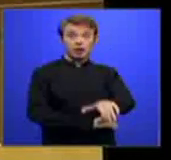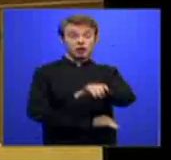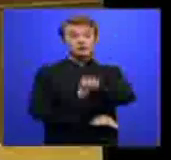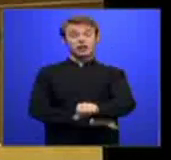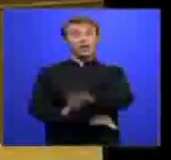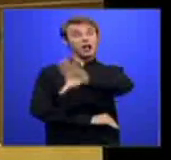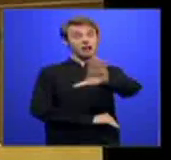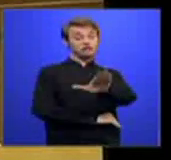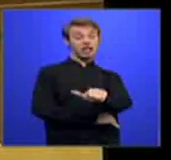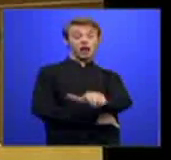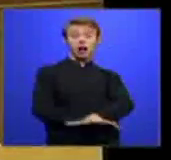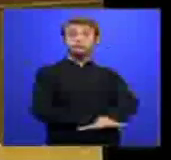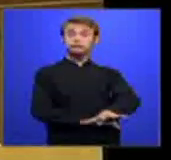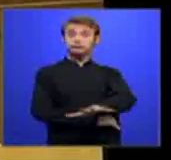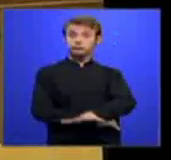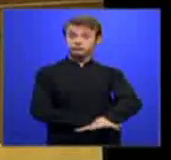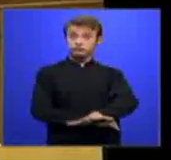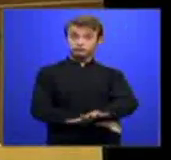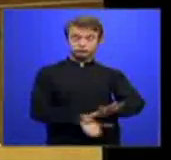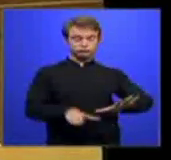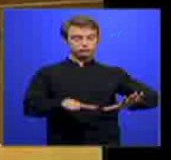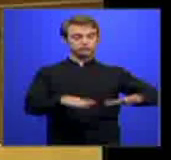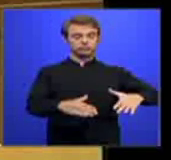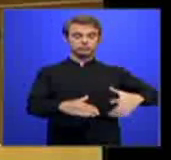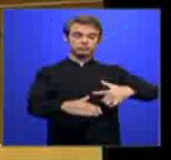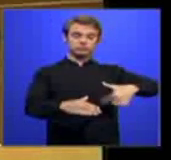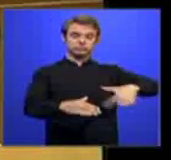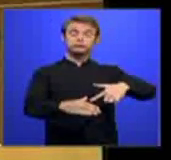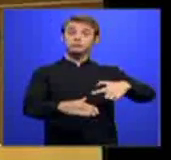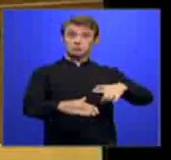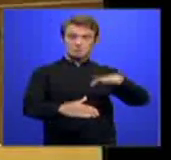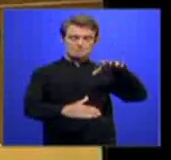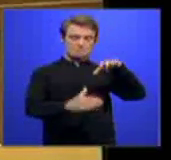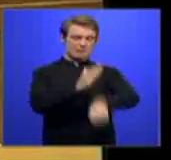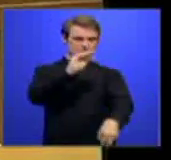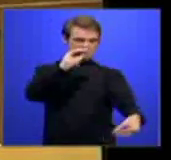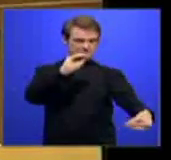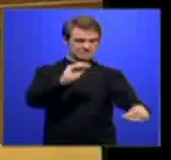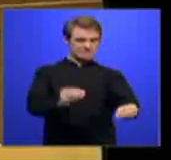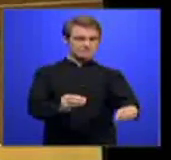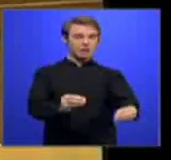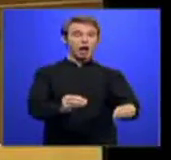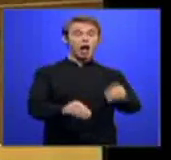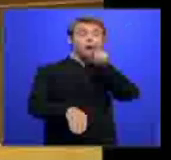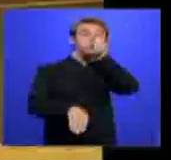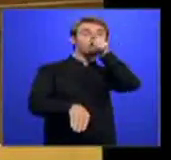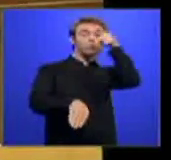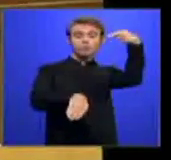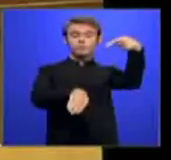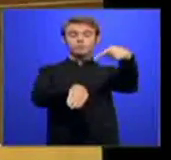discovered a candidate drug to treat malaria.